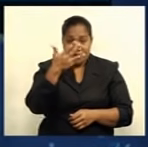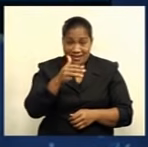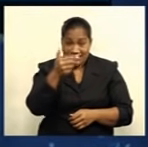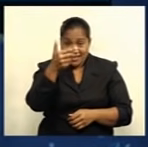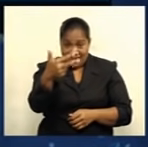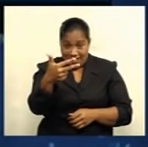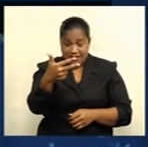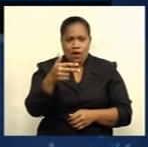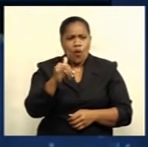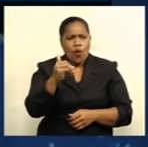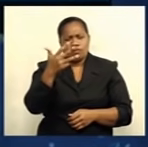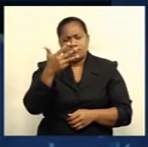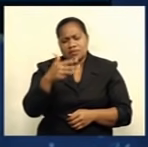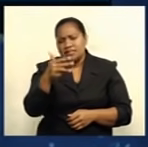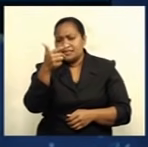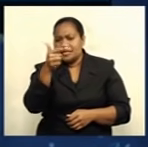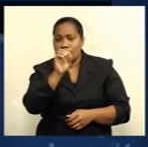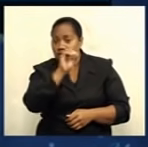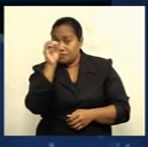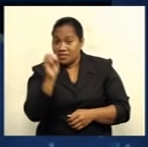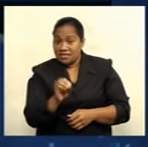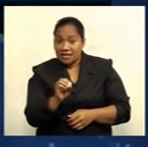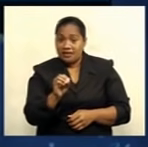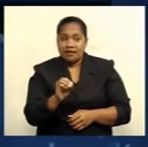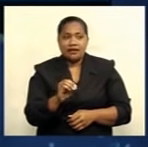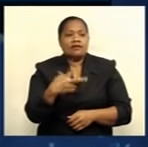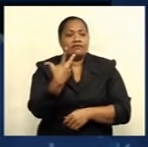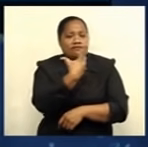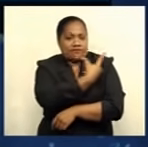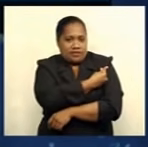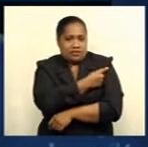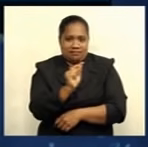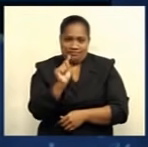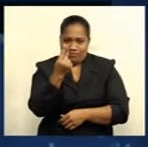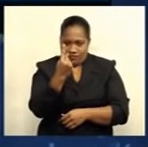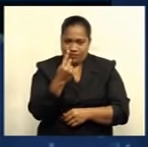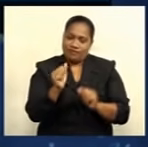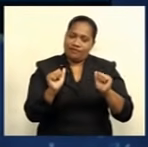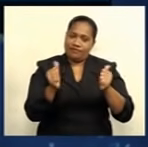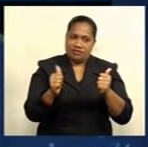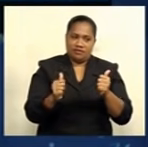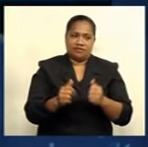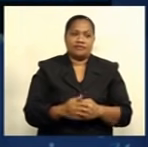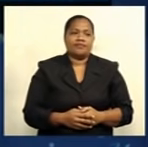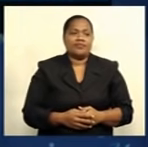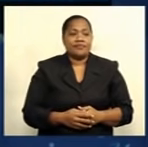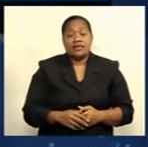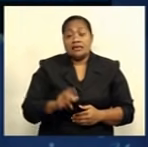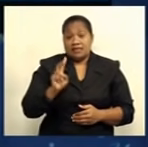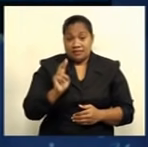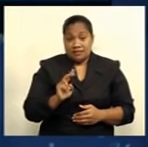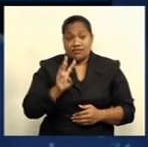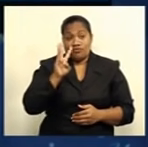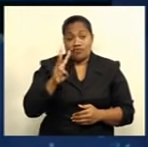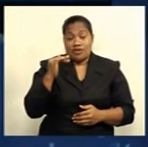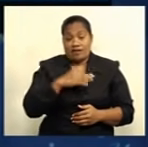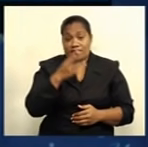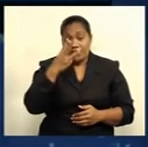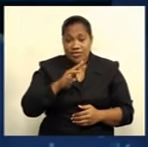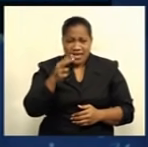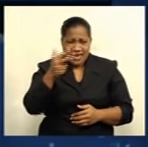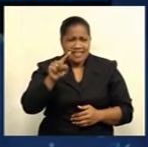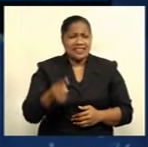568,998 or 97% of adults in Fiji have received their first dose of the vaccine, and